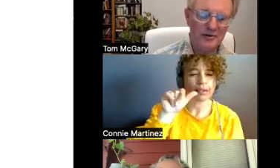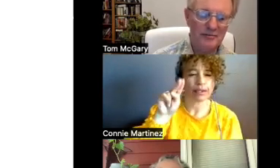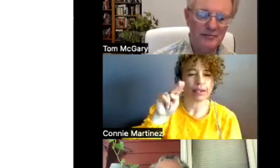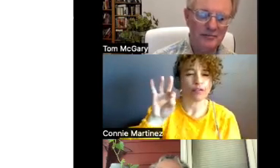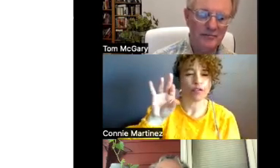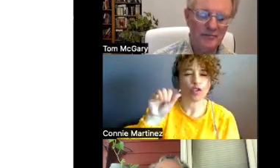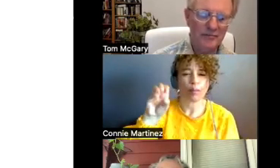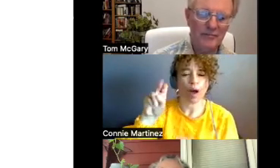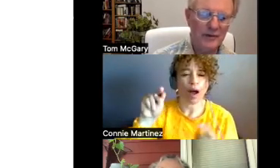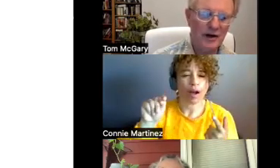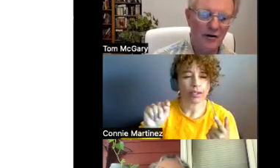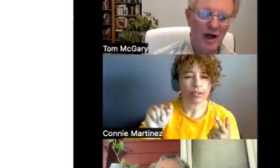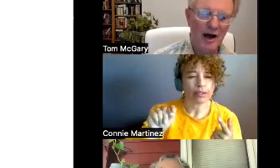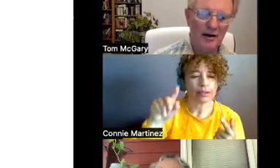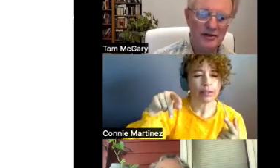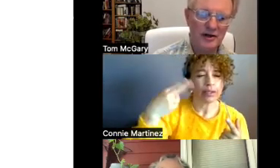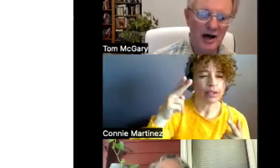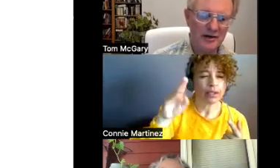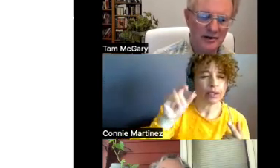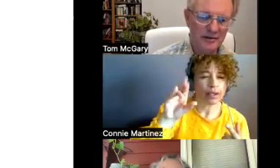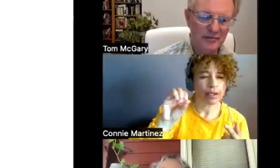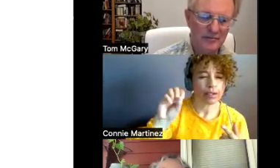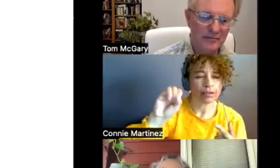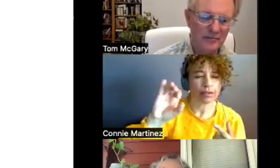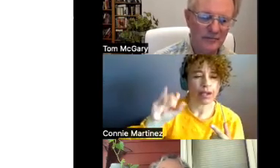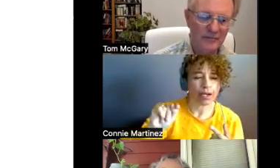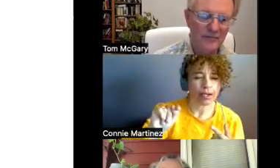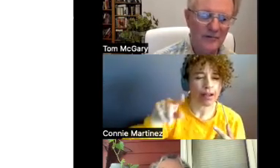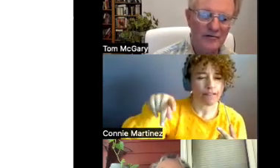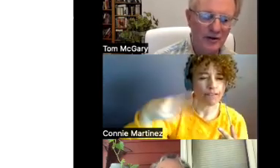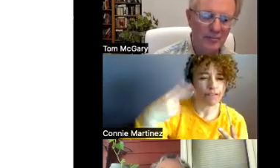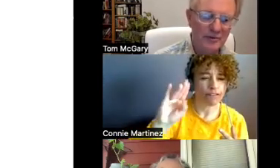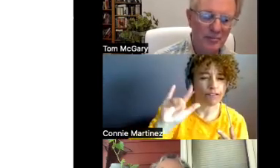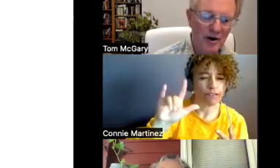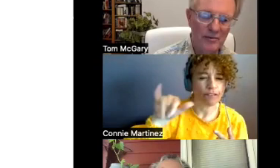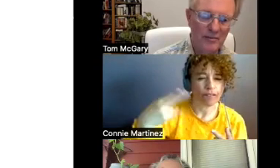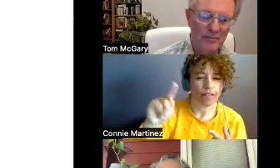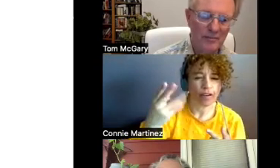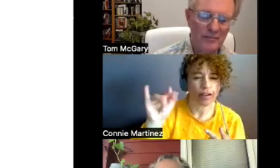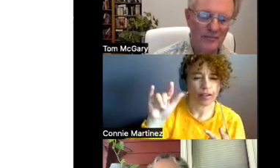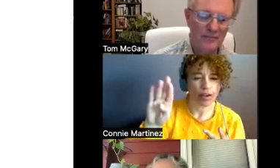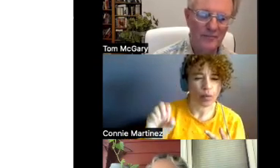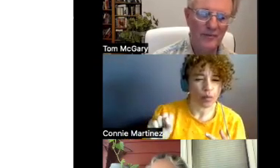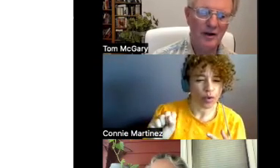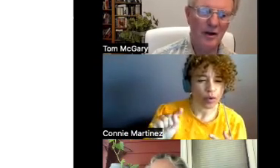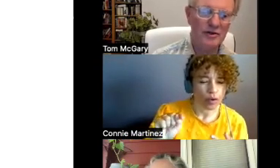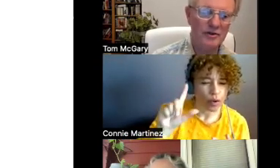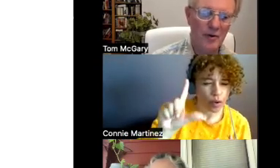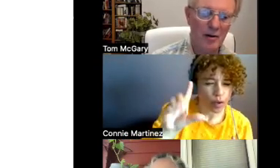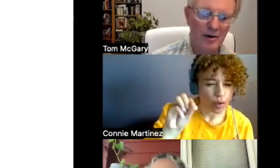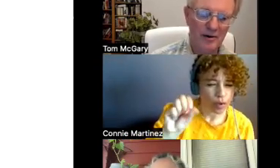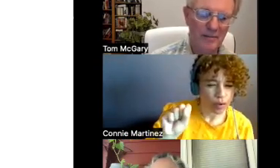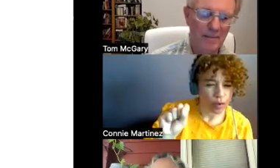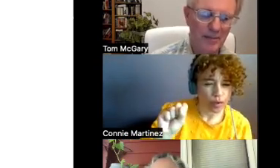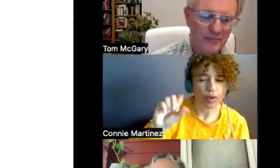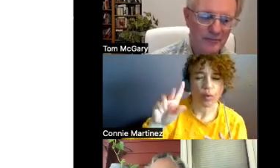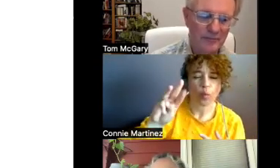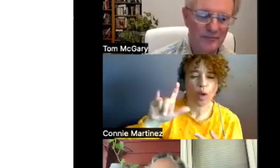Fremont, Caroline Scott, Philip Thibault, Lois